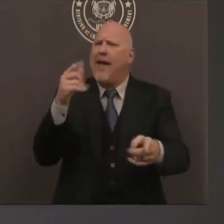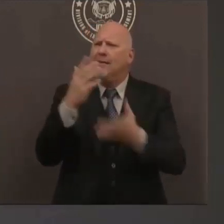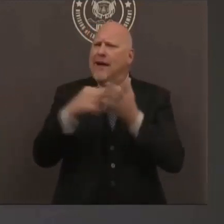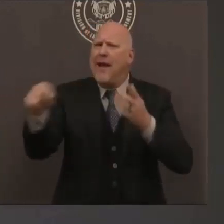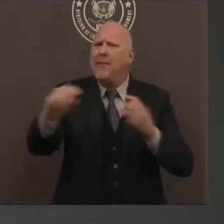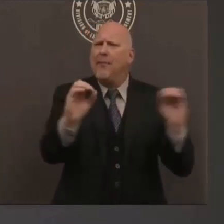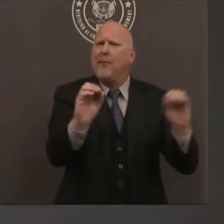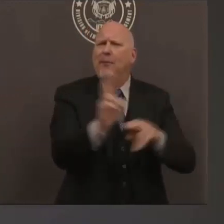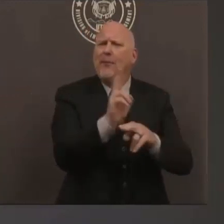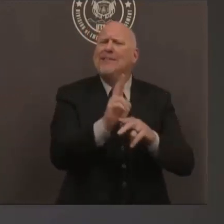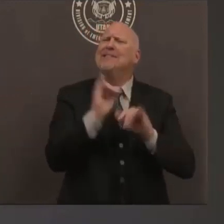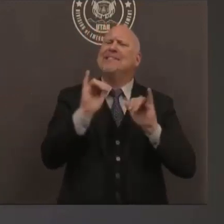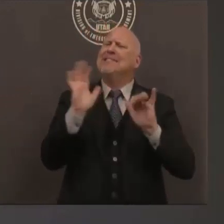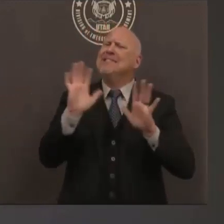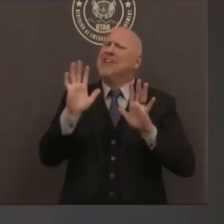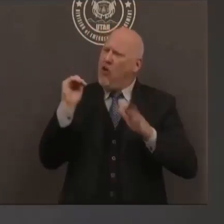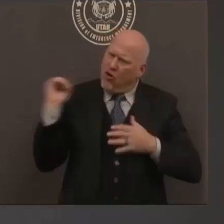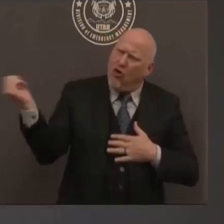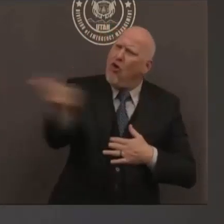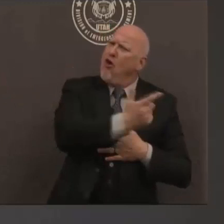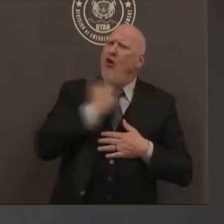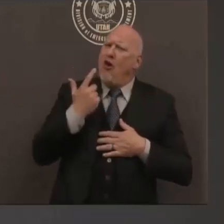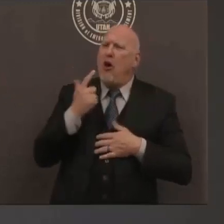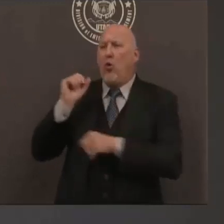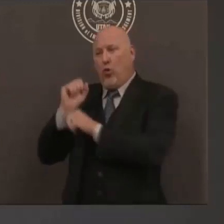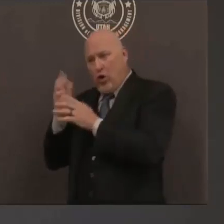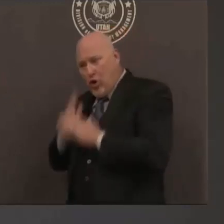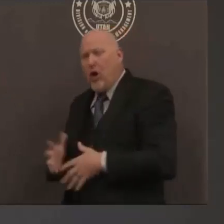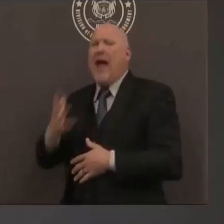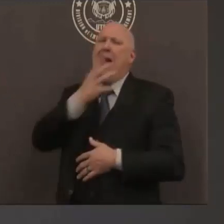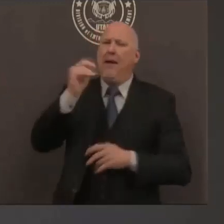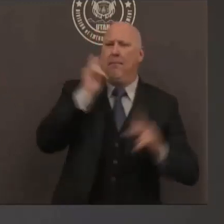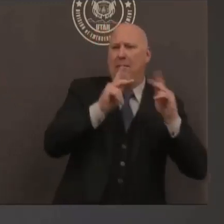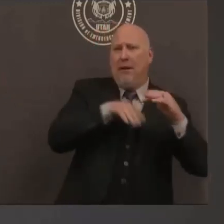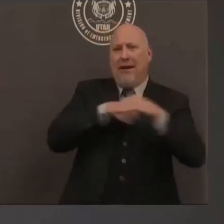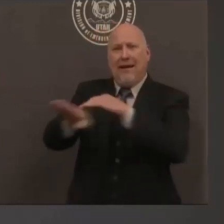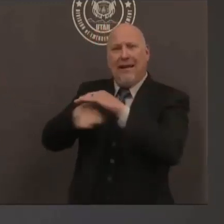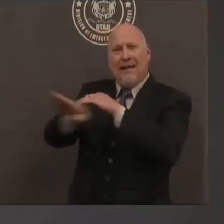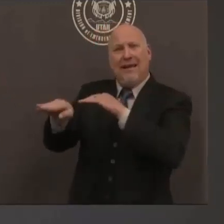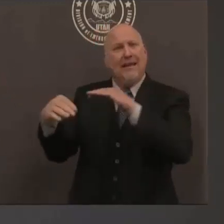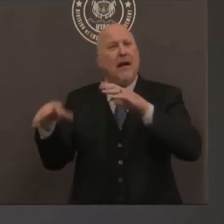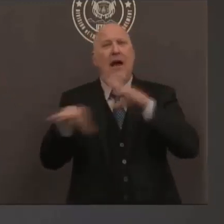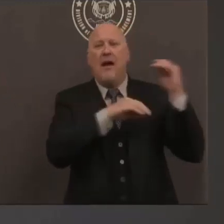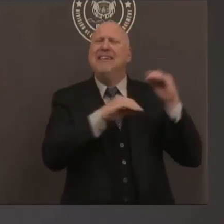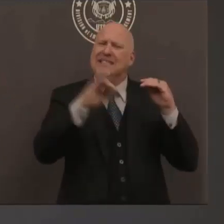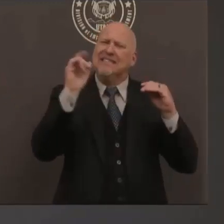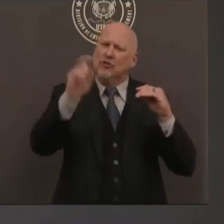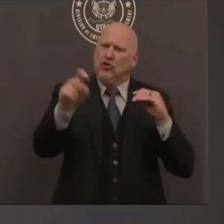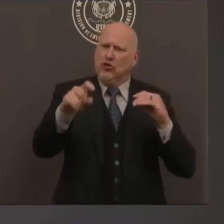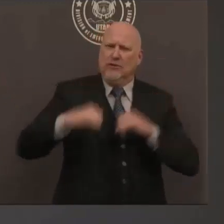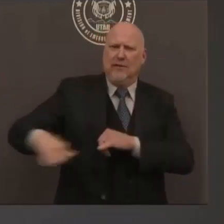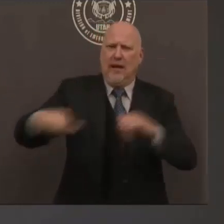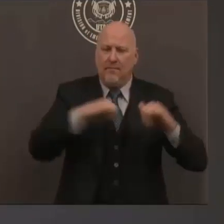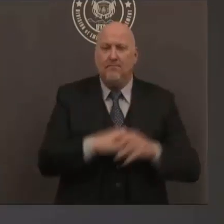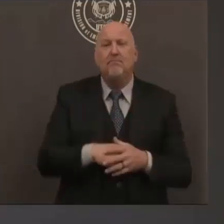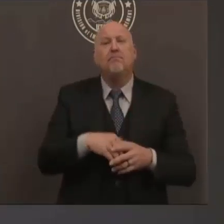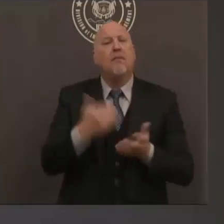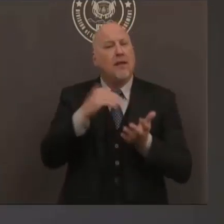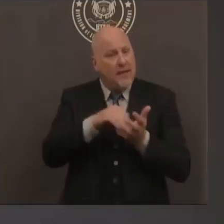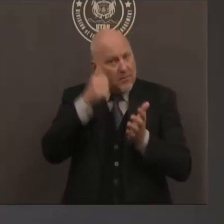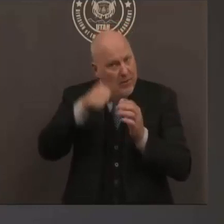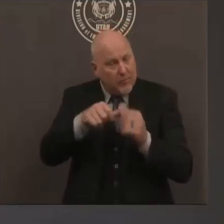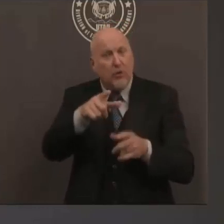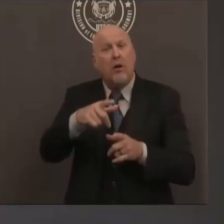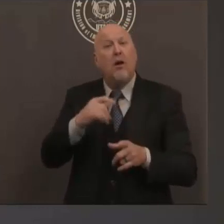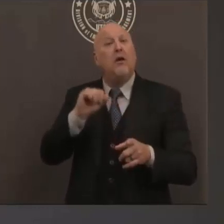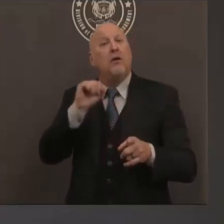we need more participation. Obviously, cover our coughs and sneezes with elbow or hanky, but not your